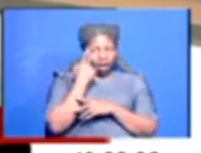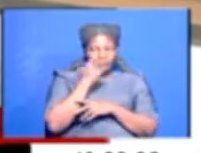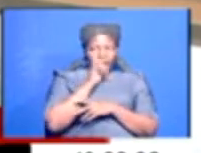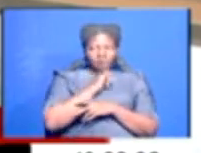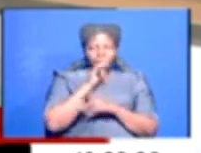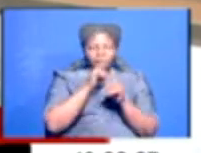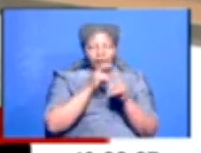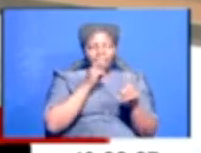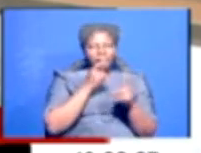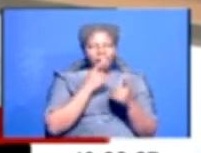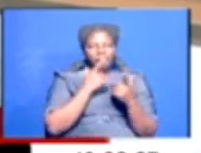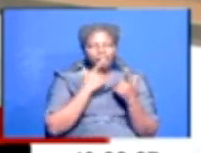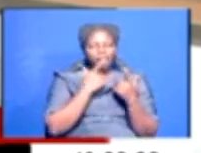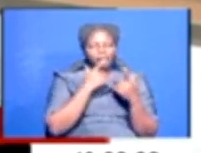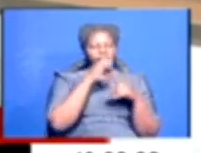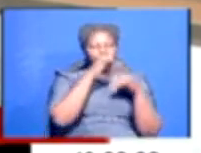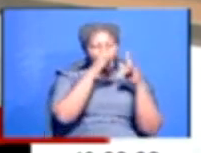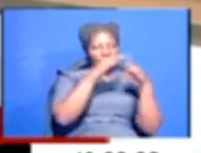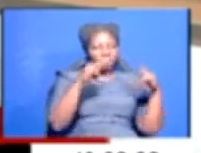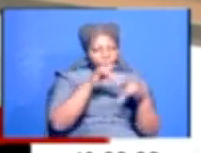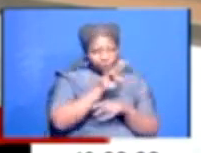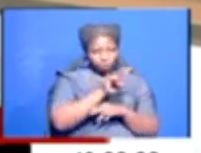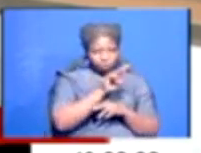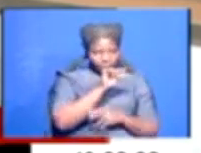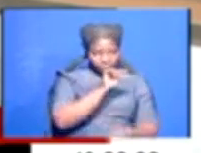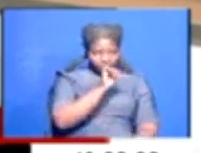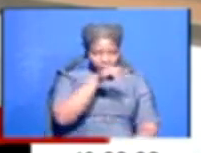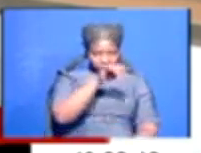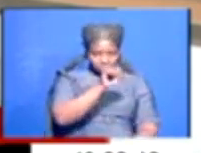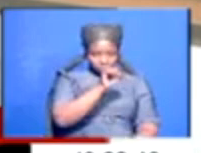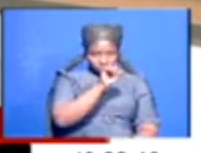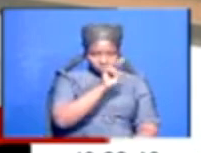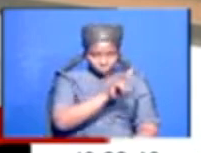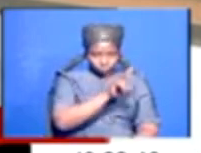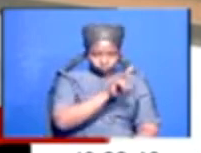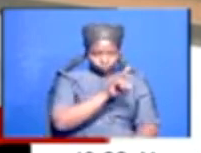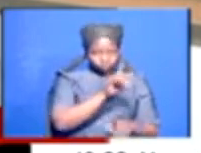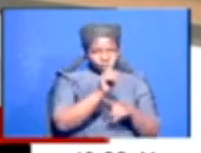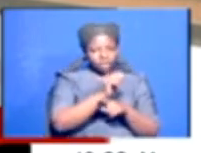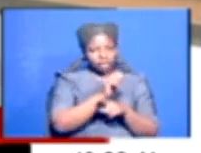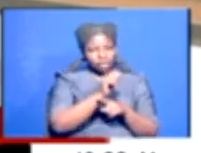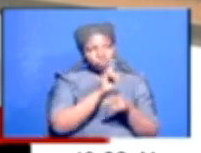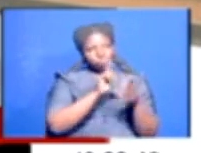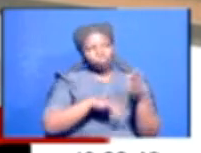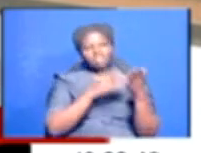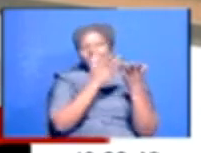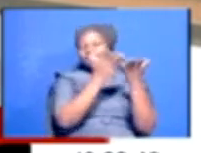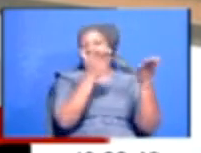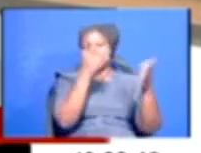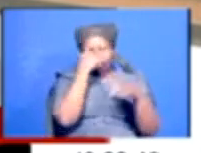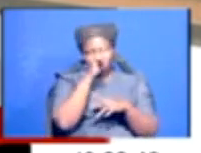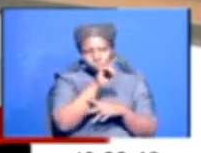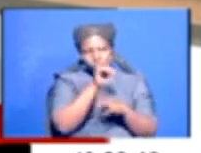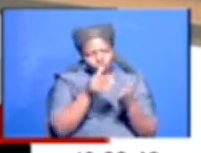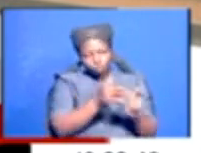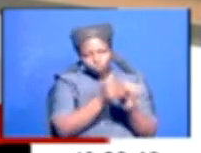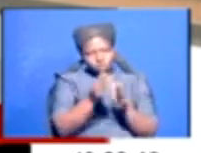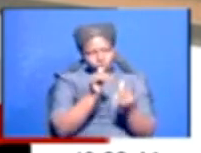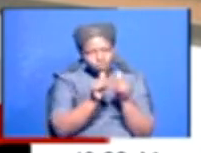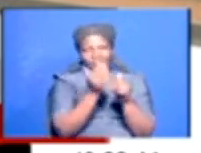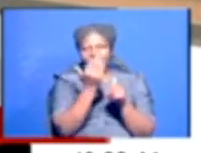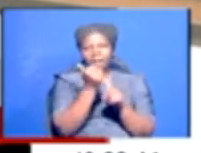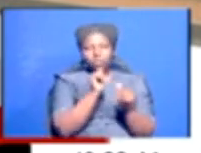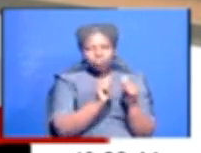especially GAPS 2, what is out there for you, the opportunities that come all along?